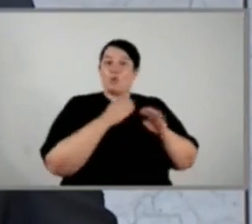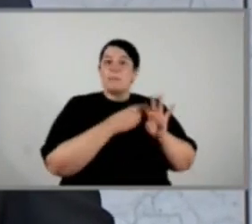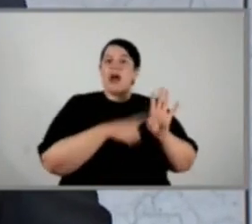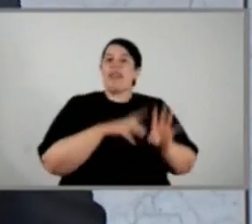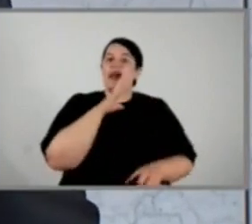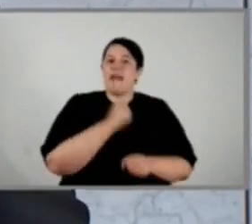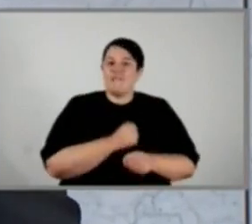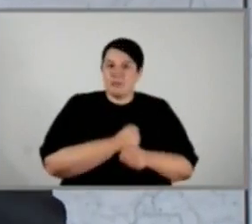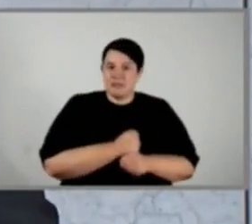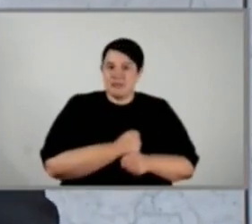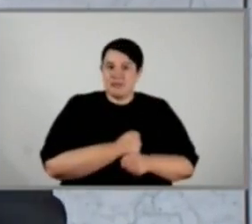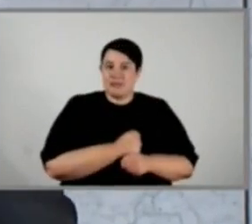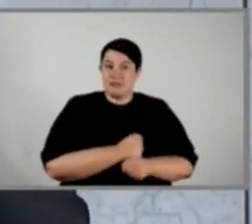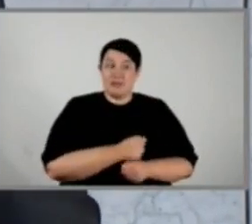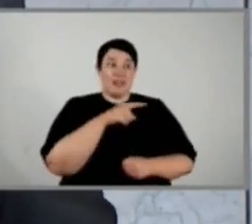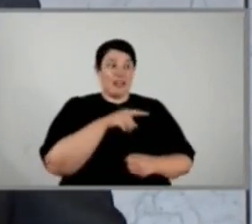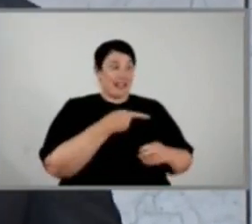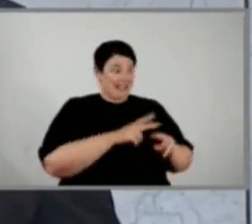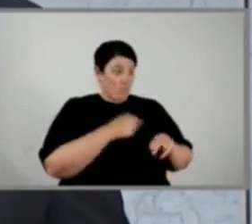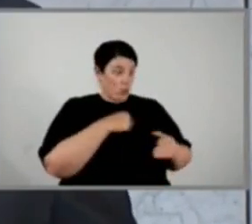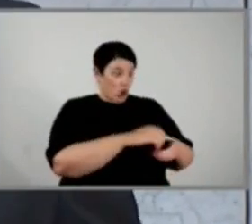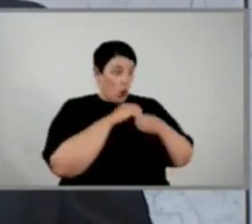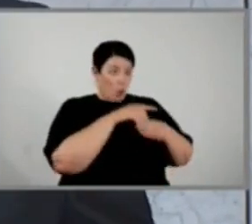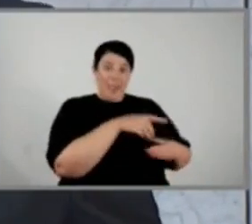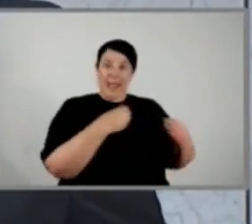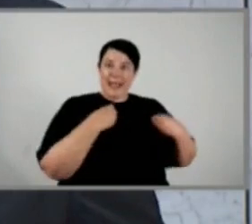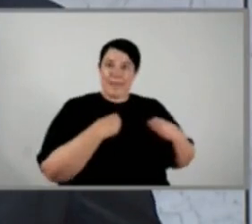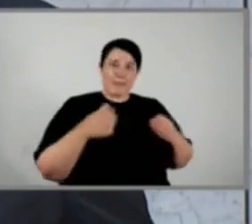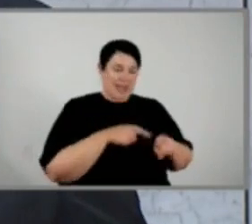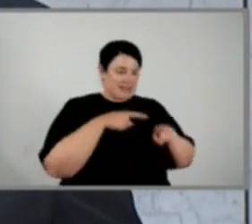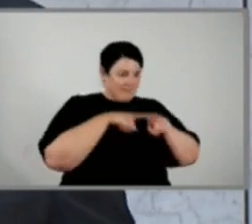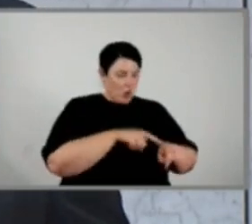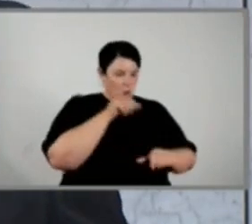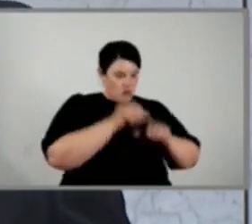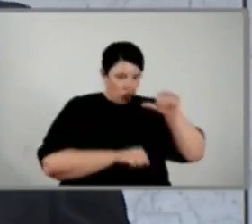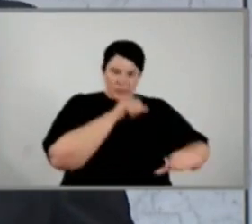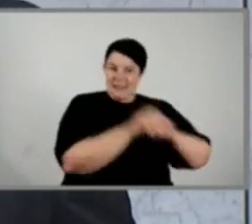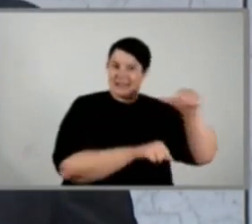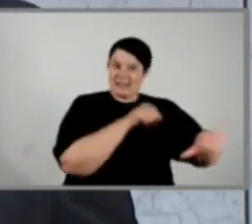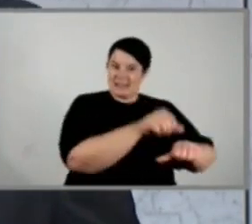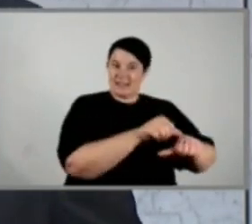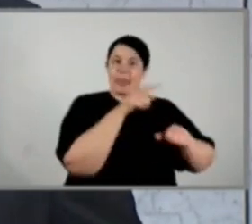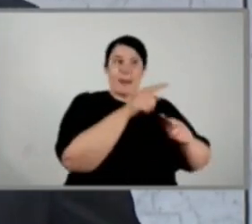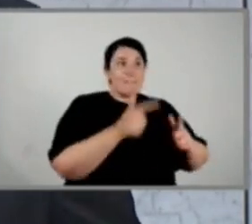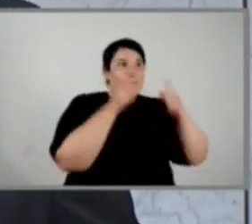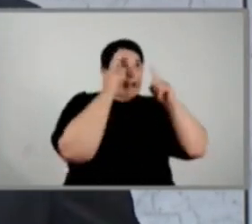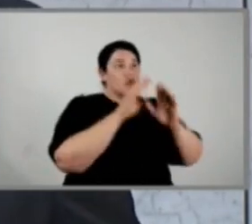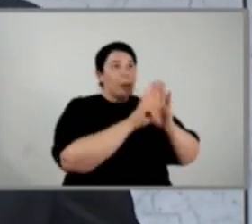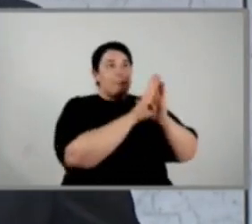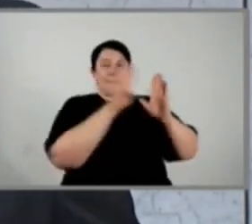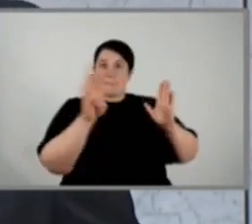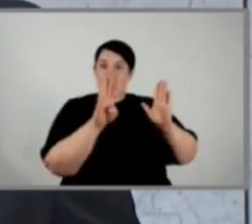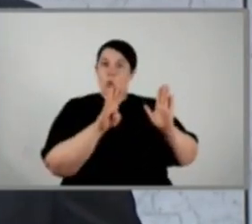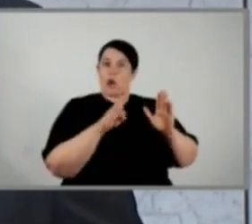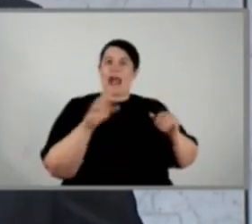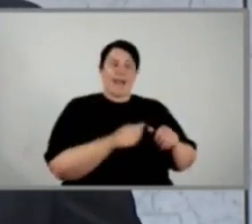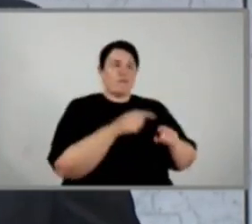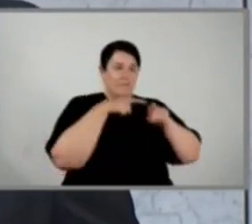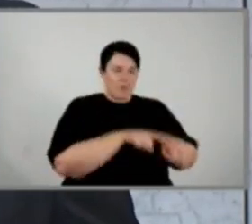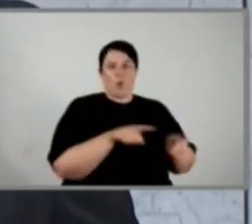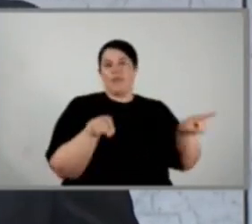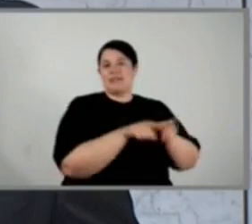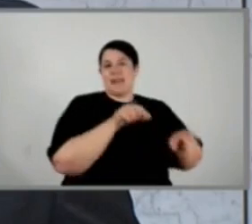Companies that are owned by the government, I believe, and through their board and their management executives, will be held to that standard, and I think I